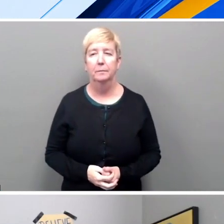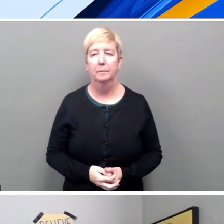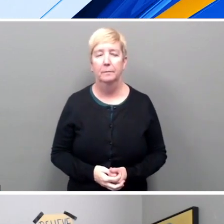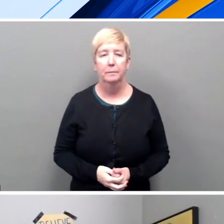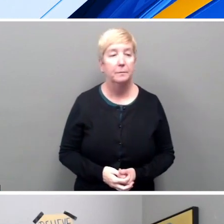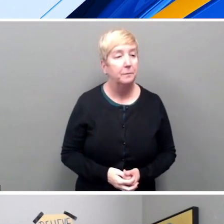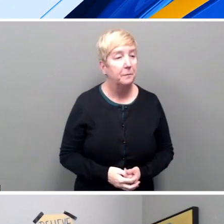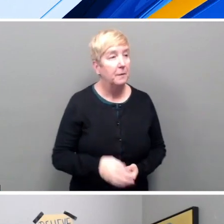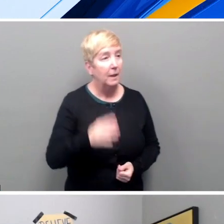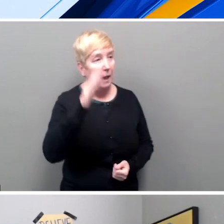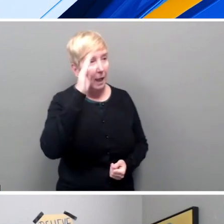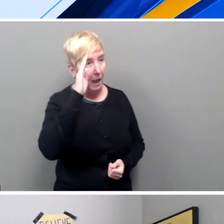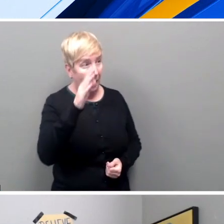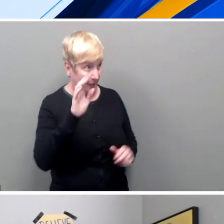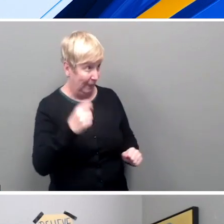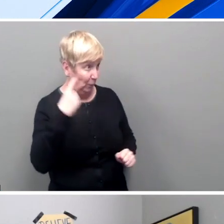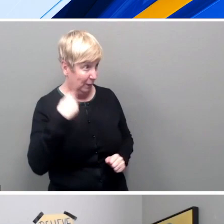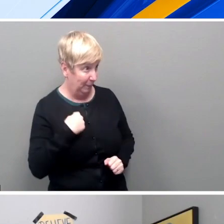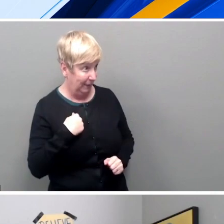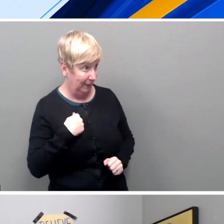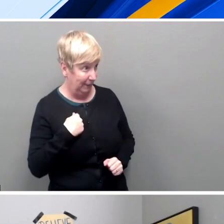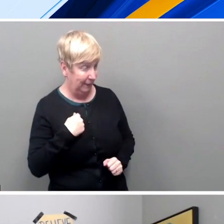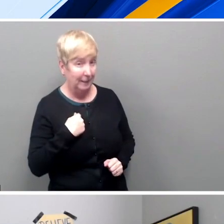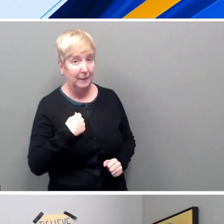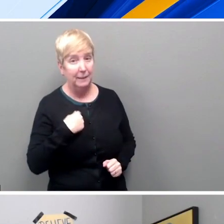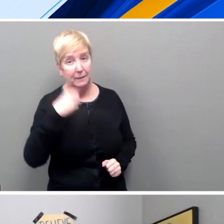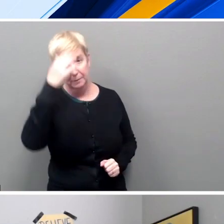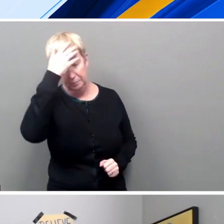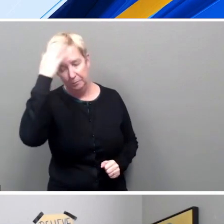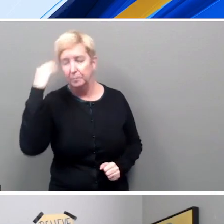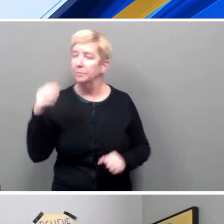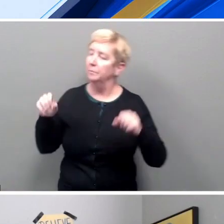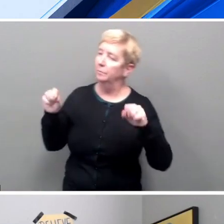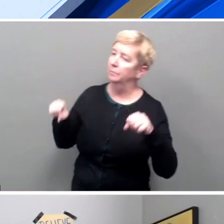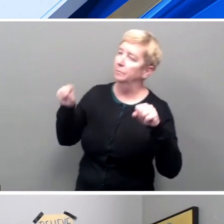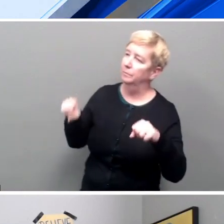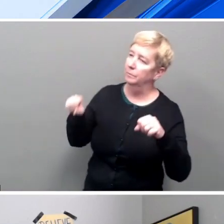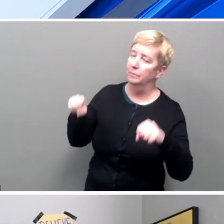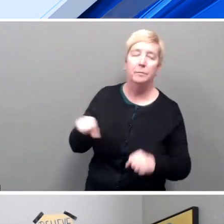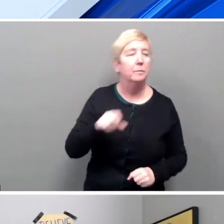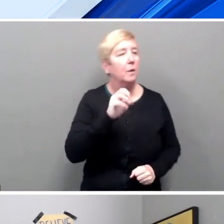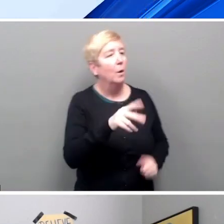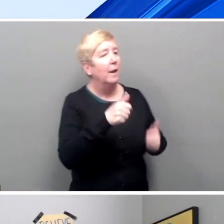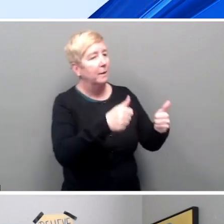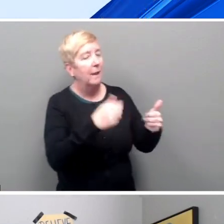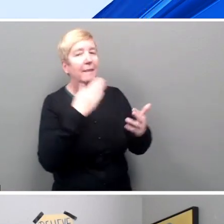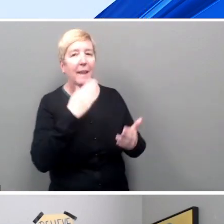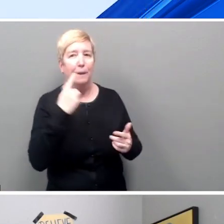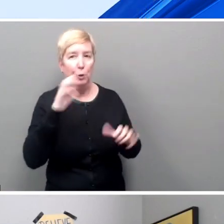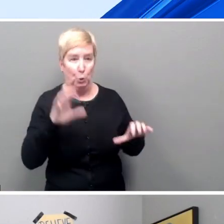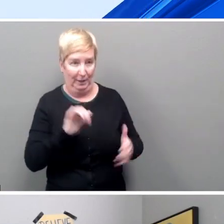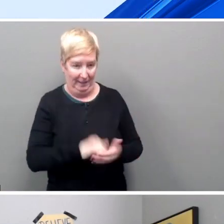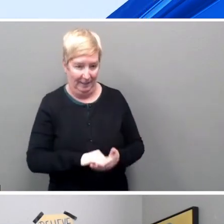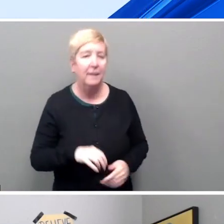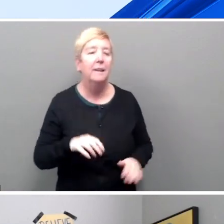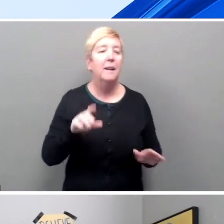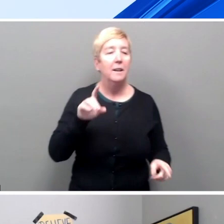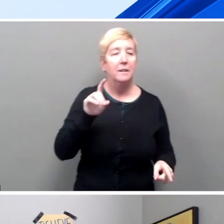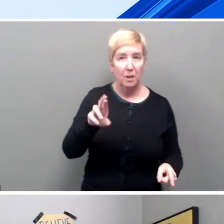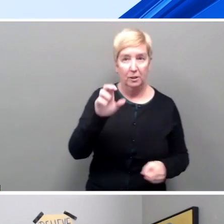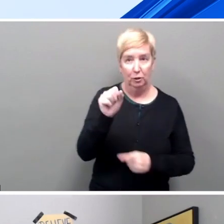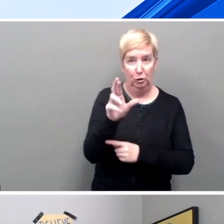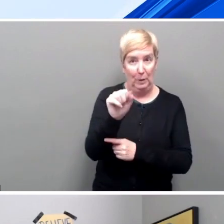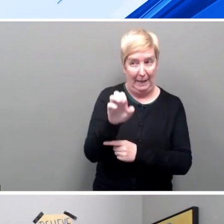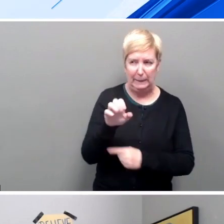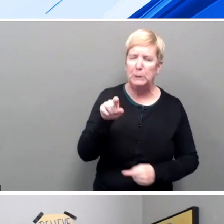All right, you can hear me? Yes, sir. Okay, very Yes. good. Thank you. Thank you all for doing this. Dr. Scrace, you mentioned